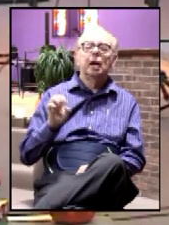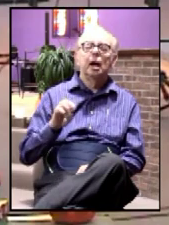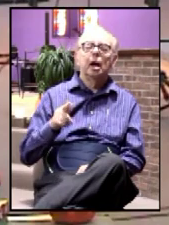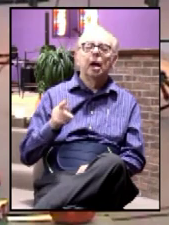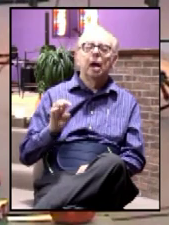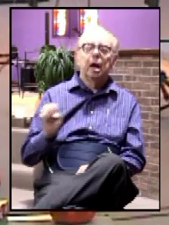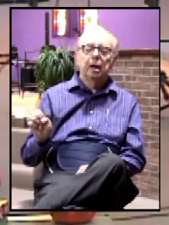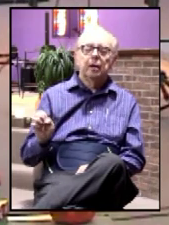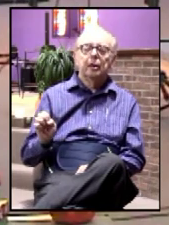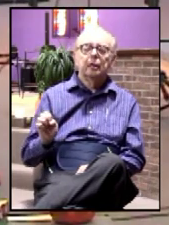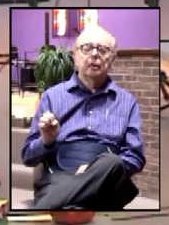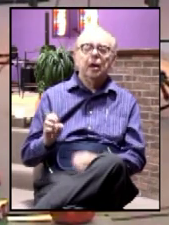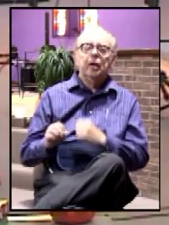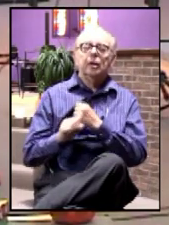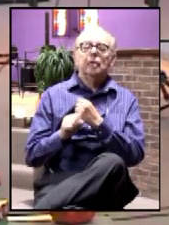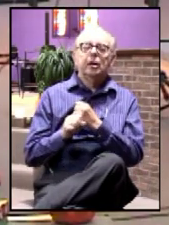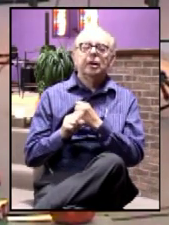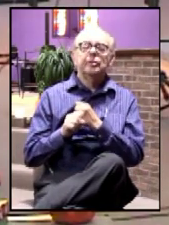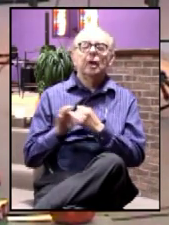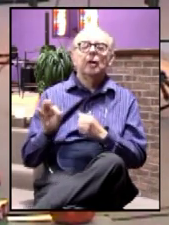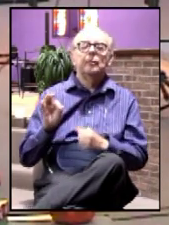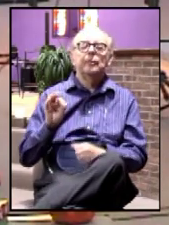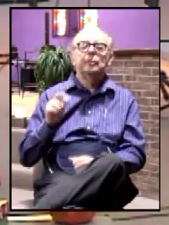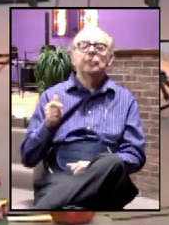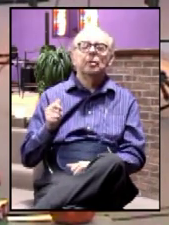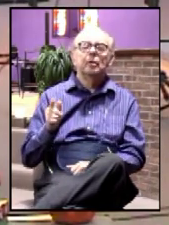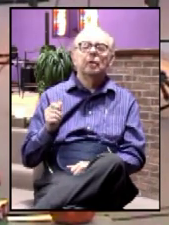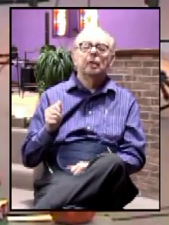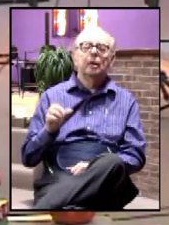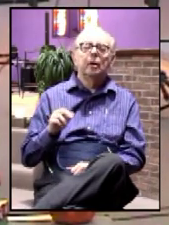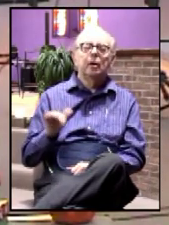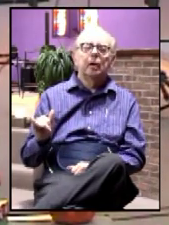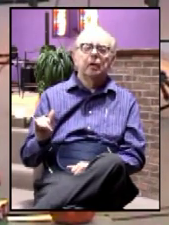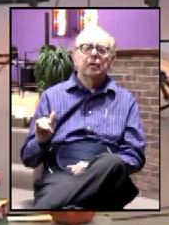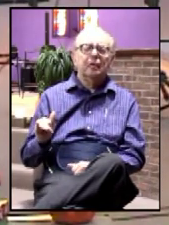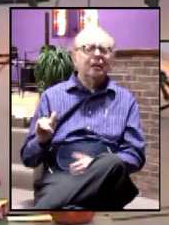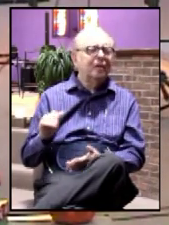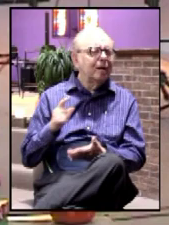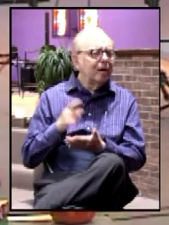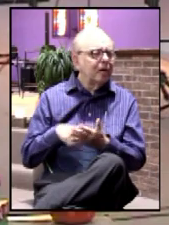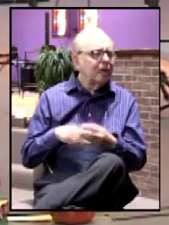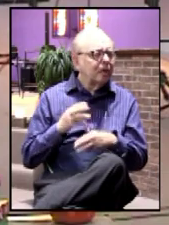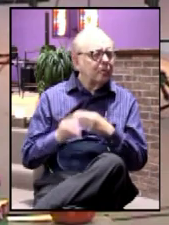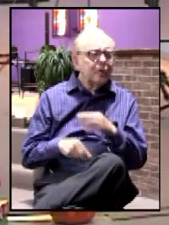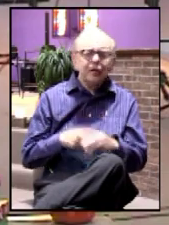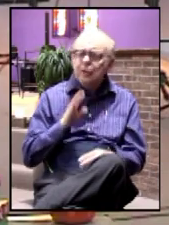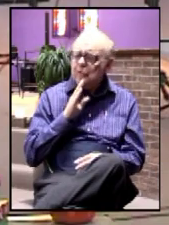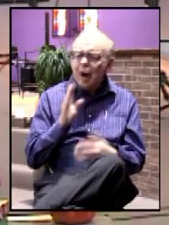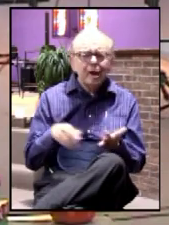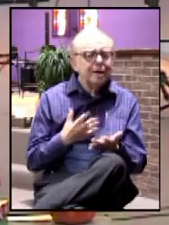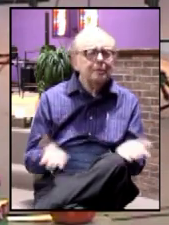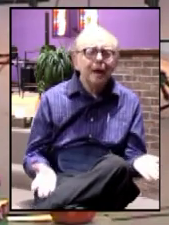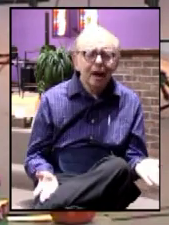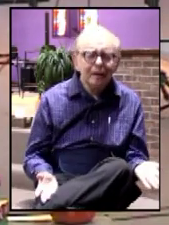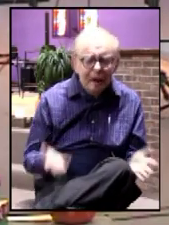The Guardians of the Galaxy. Some of you are looking at me like, what in the world are these